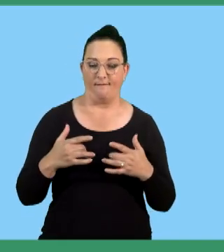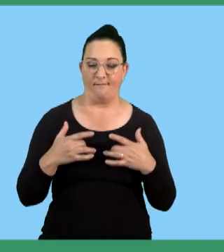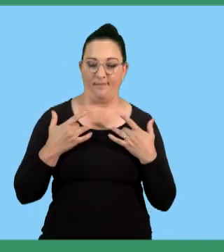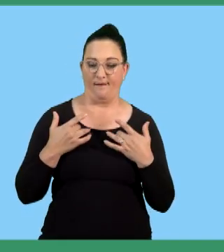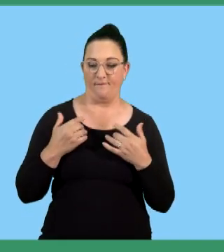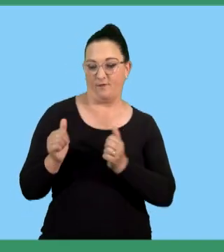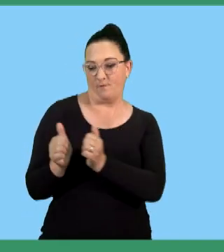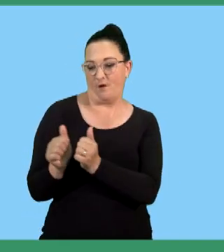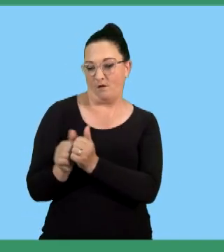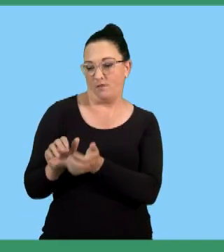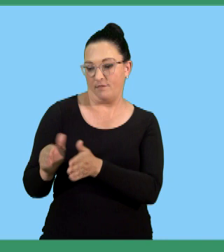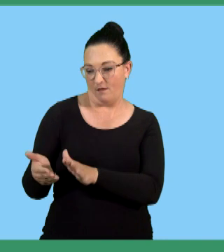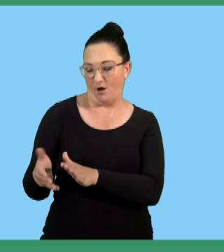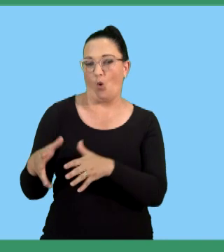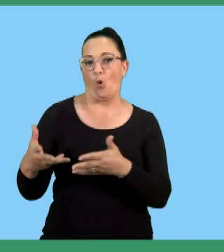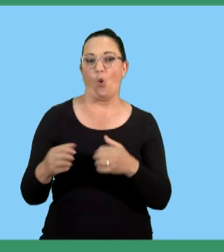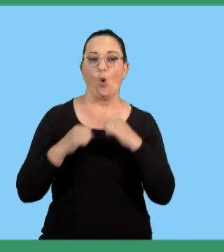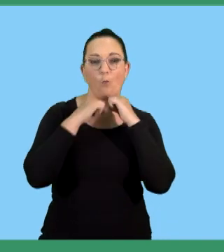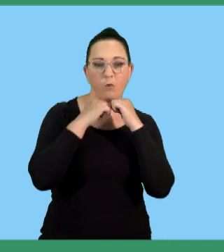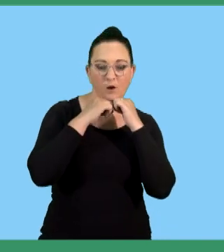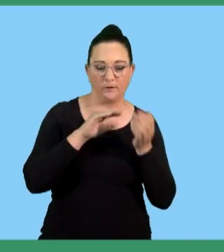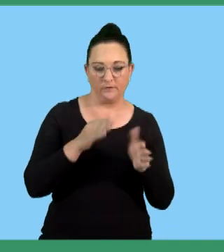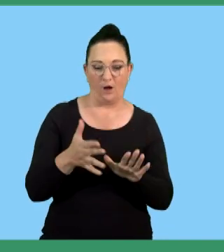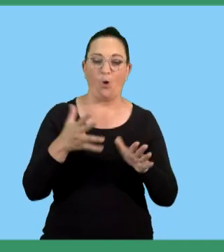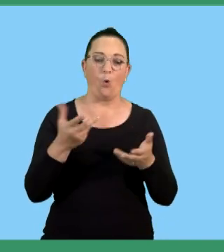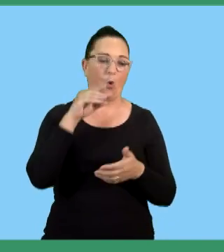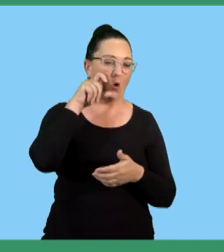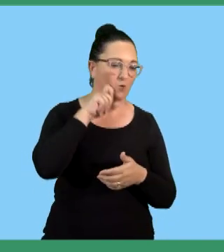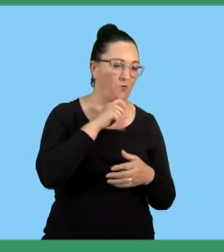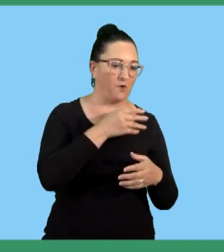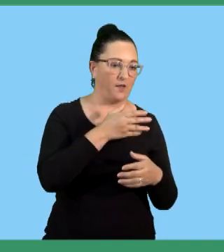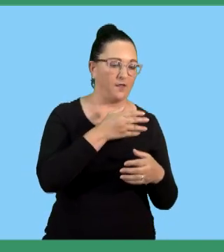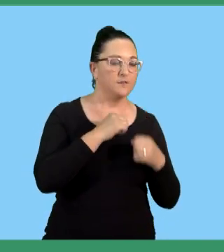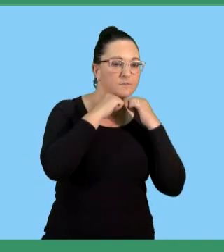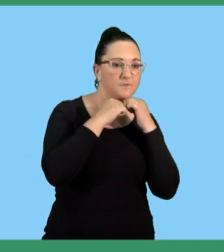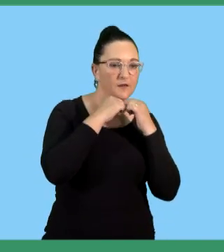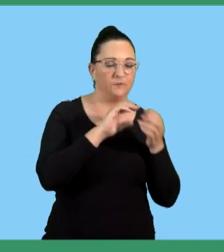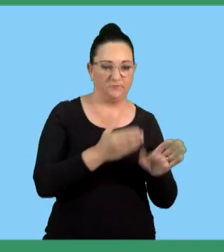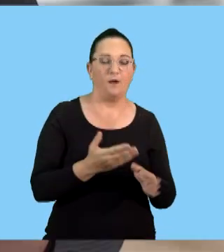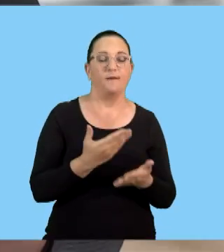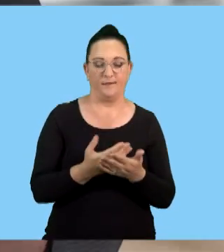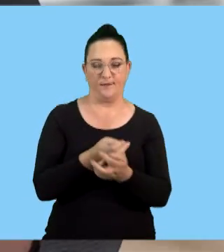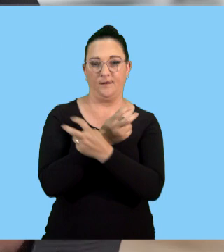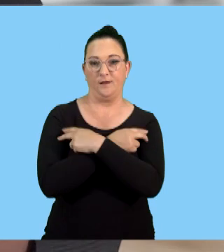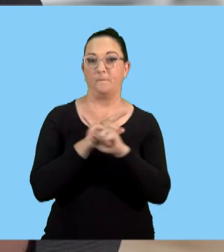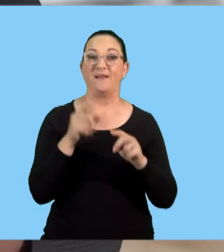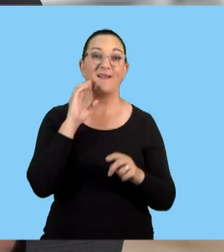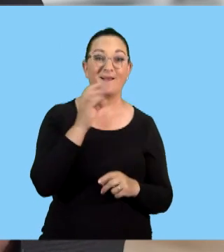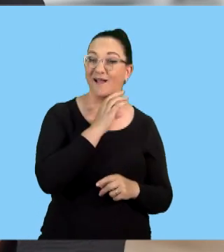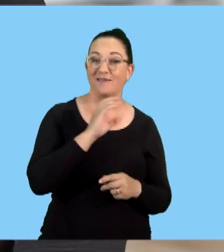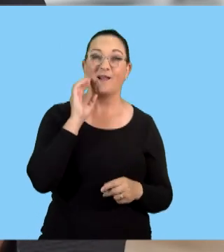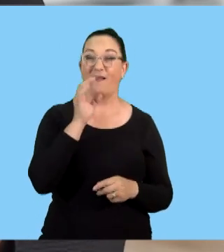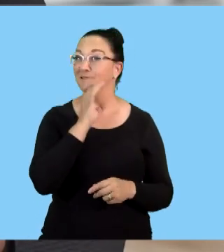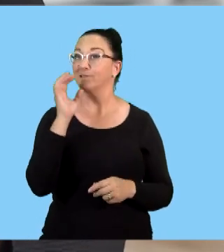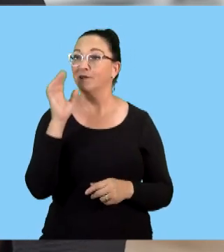important, life partner, parent, or grandparent. So you can't say that it's your cousins. No, family